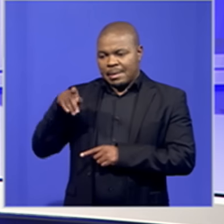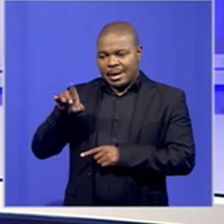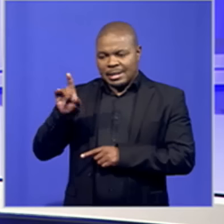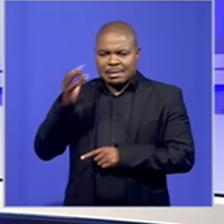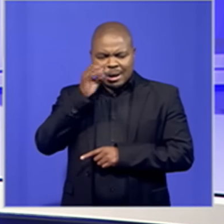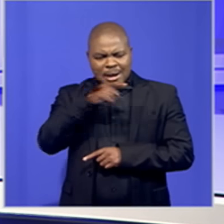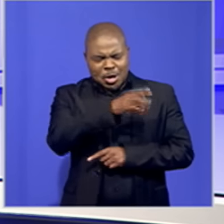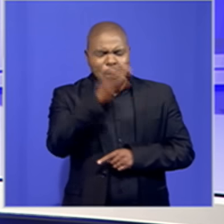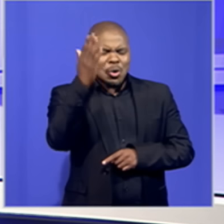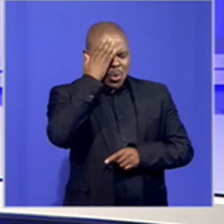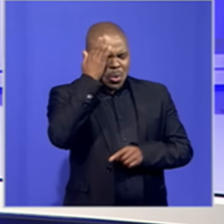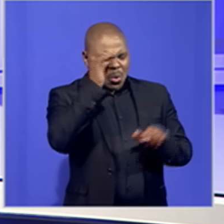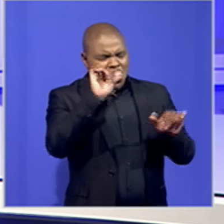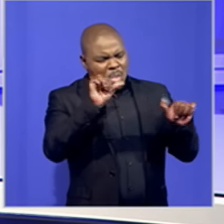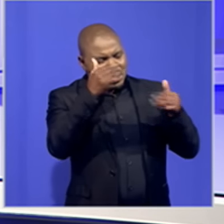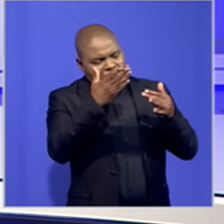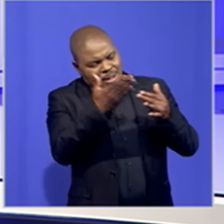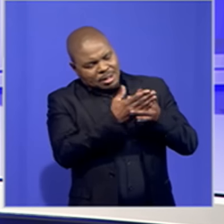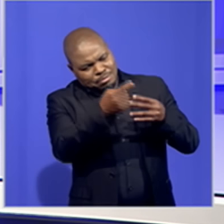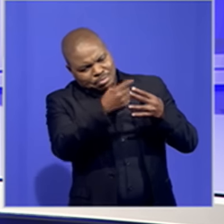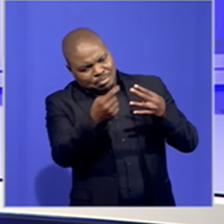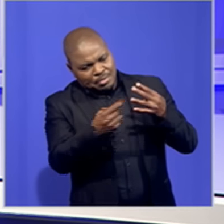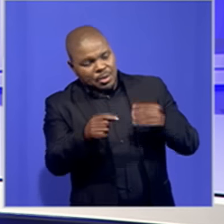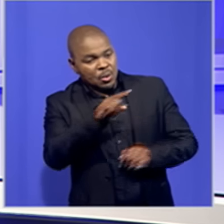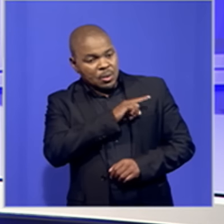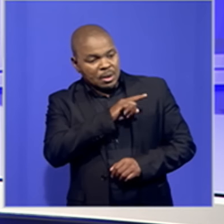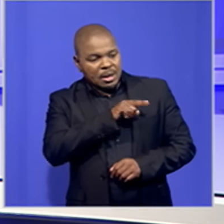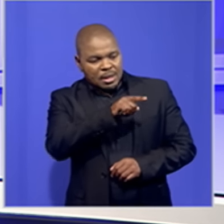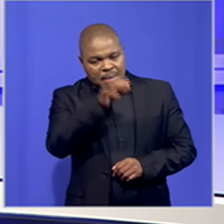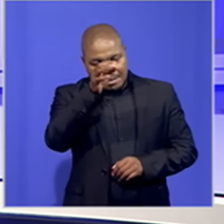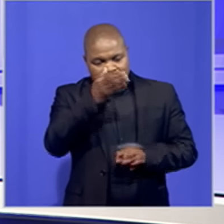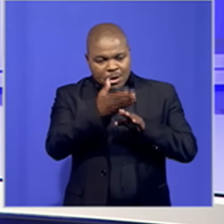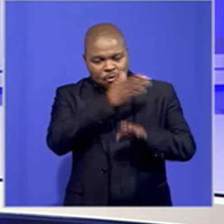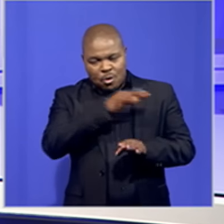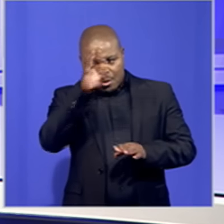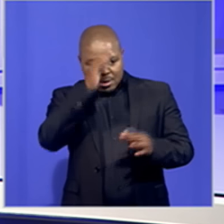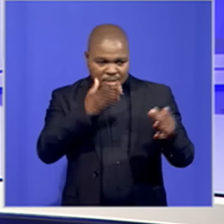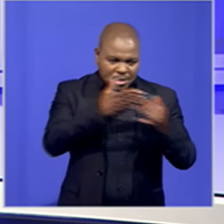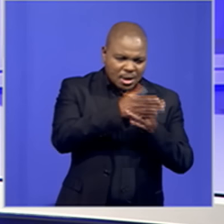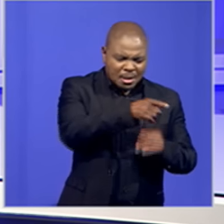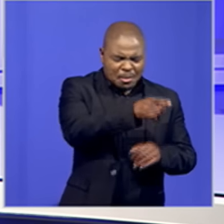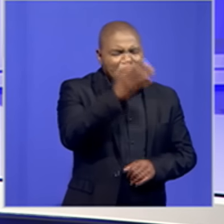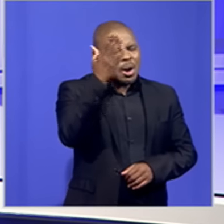sentle ka ga dikgetso tseno pele ga moela tlhoko wa mapodisi a tsena mo dikganyeng tseno.